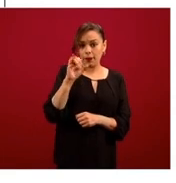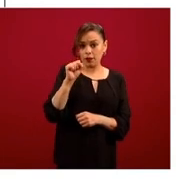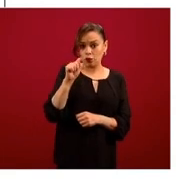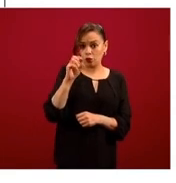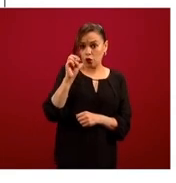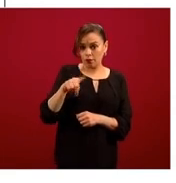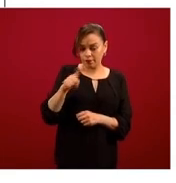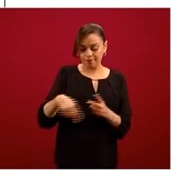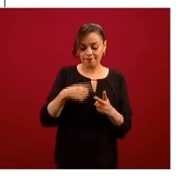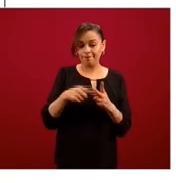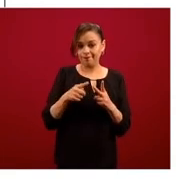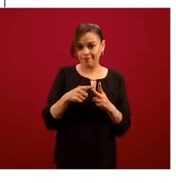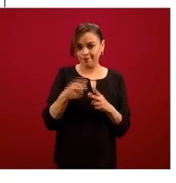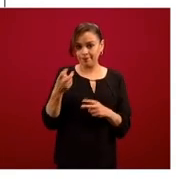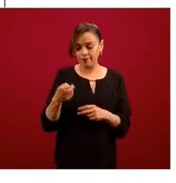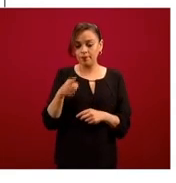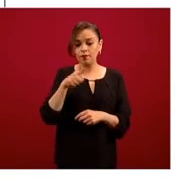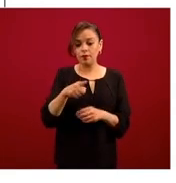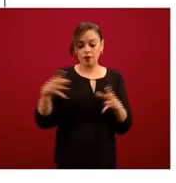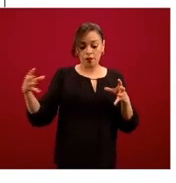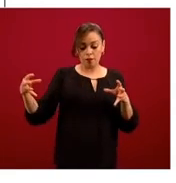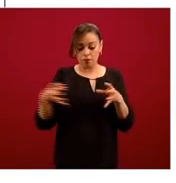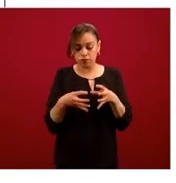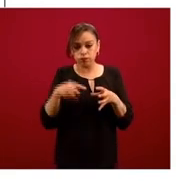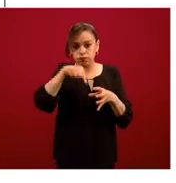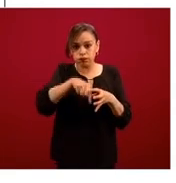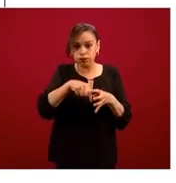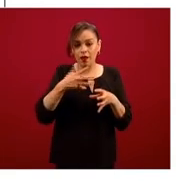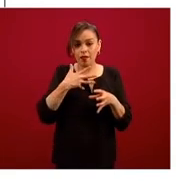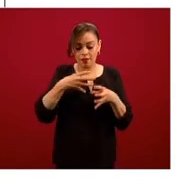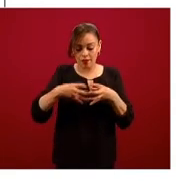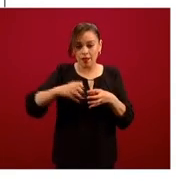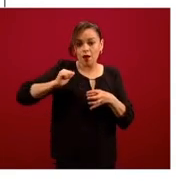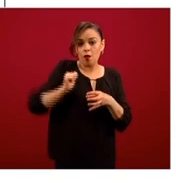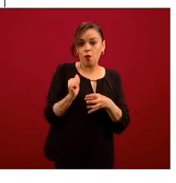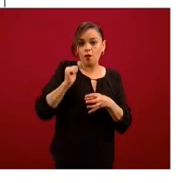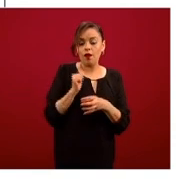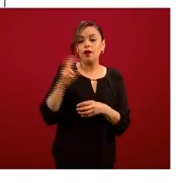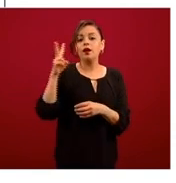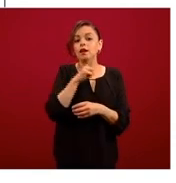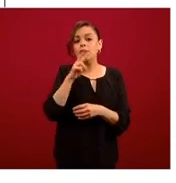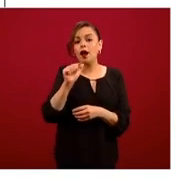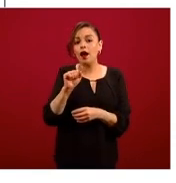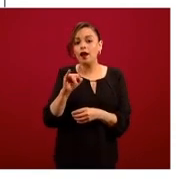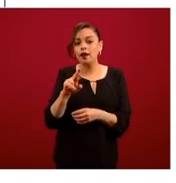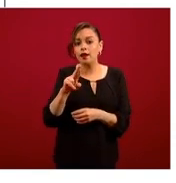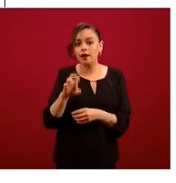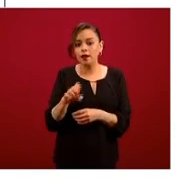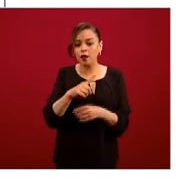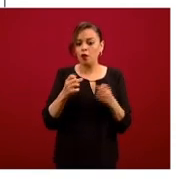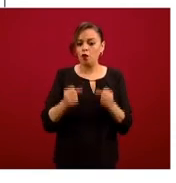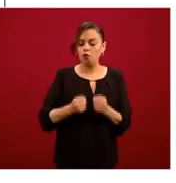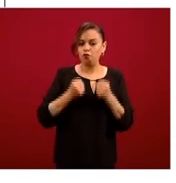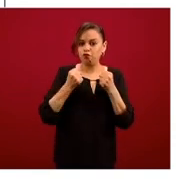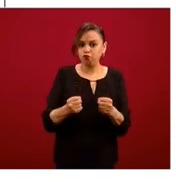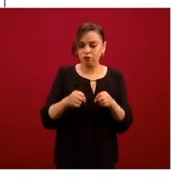explored in the rest of the world. The second kind of ventilator